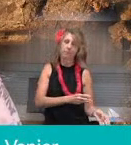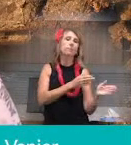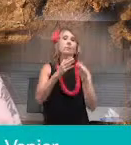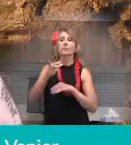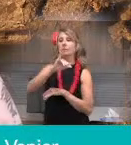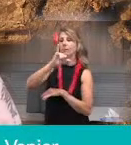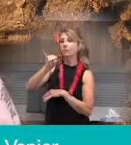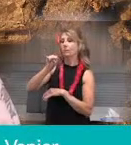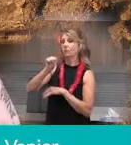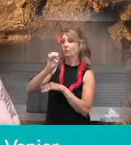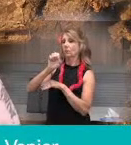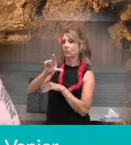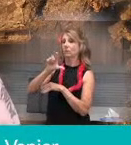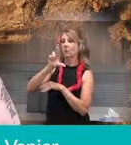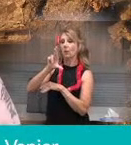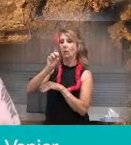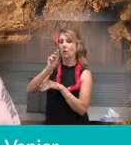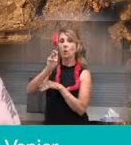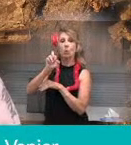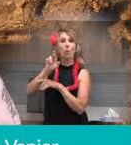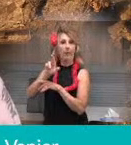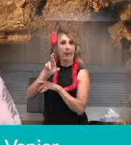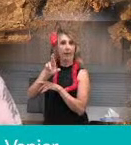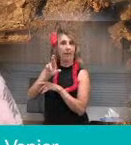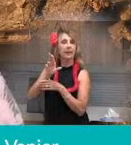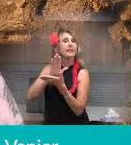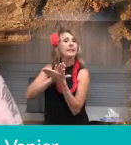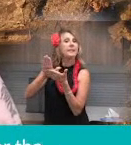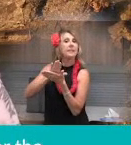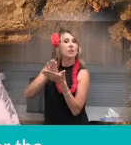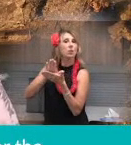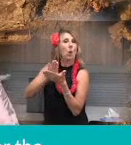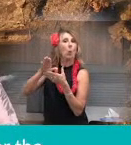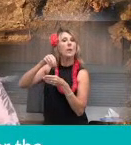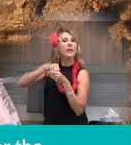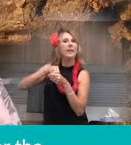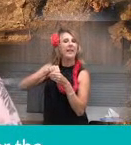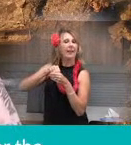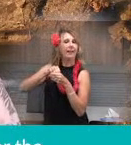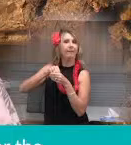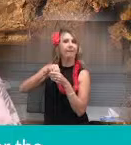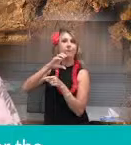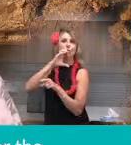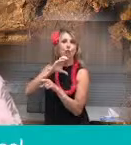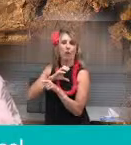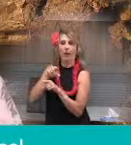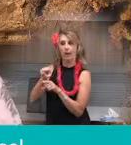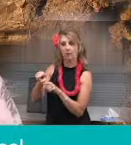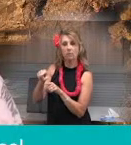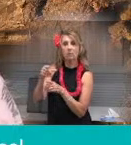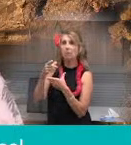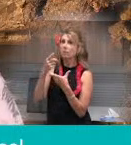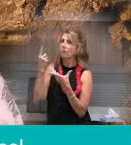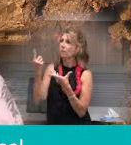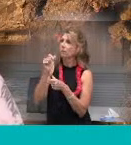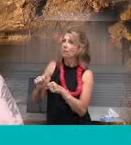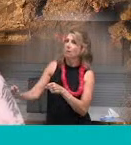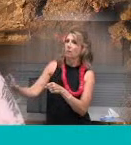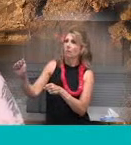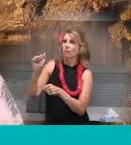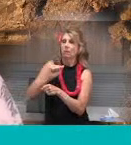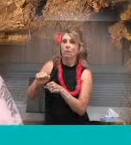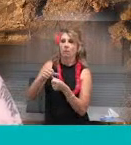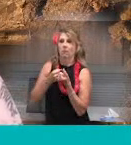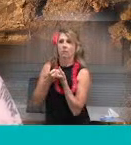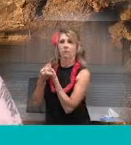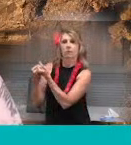Joel Robert, custodian, George P. Vanier. Joel always worked tirelessly for the staff and students of the school